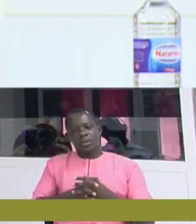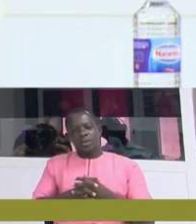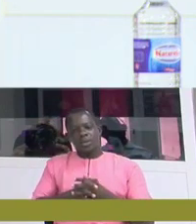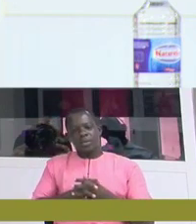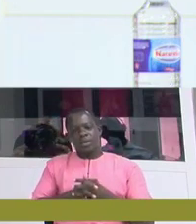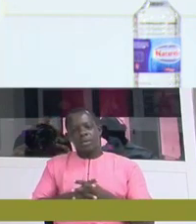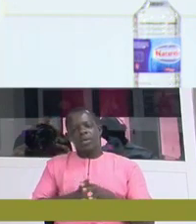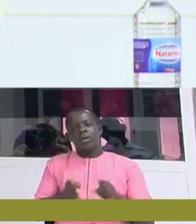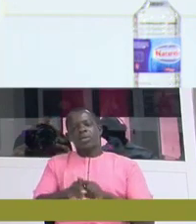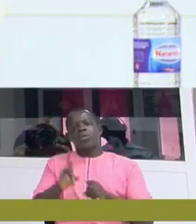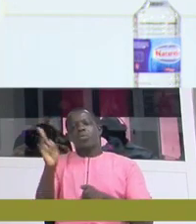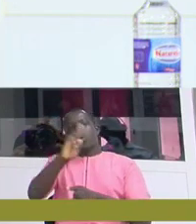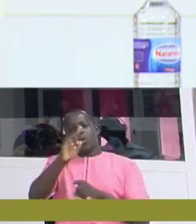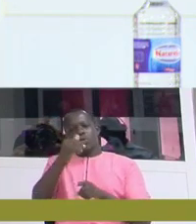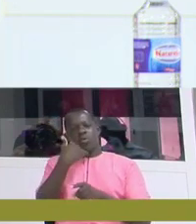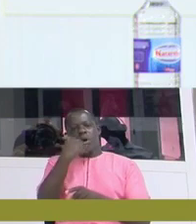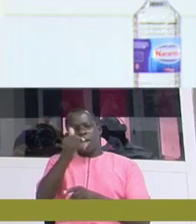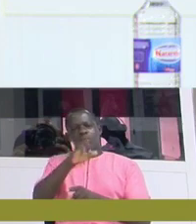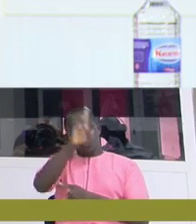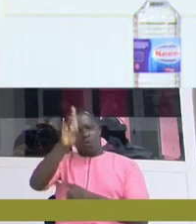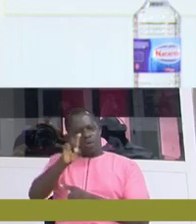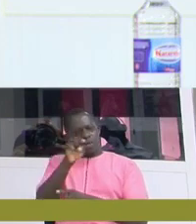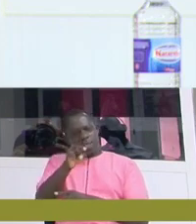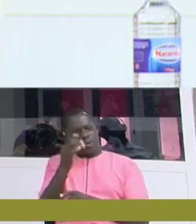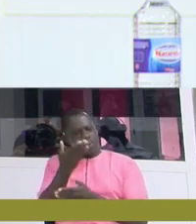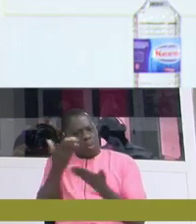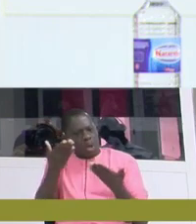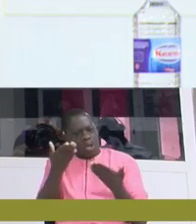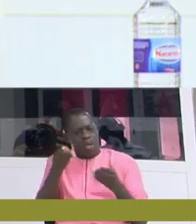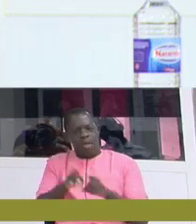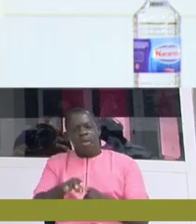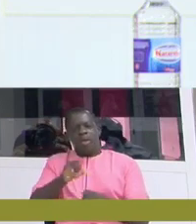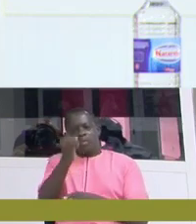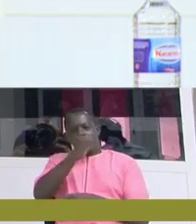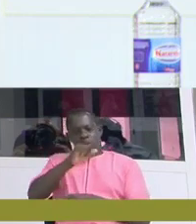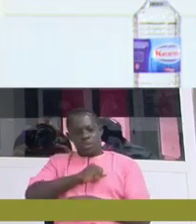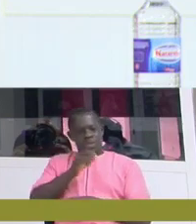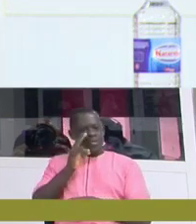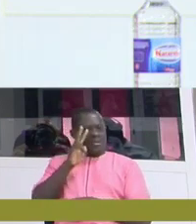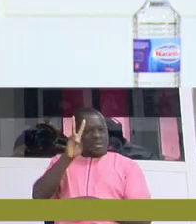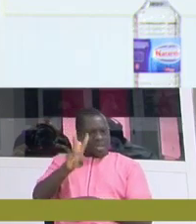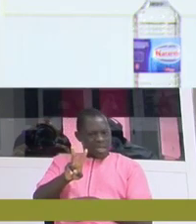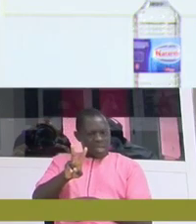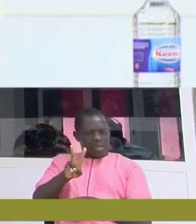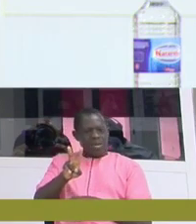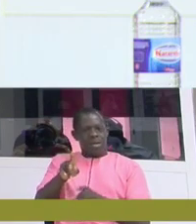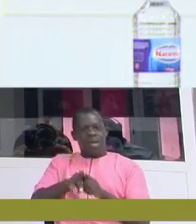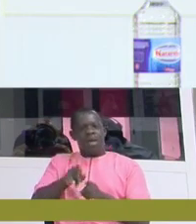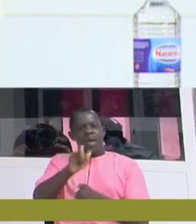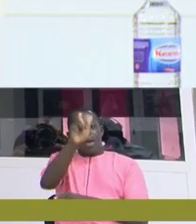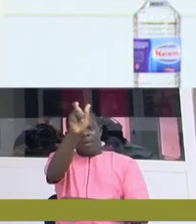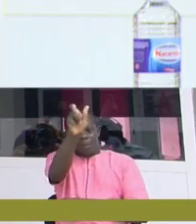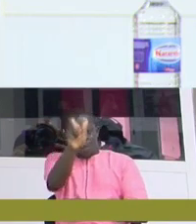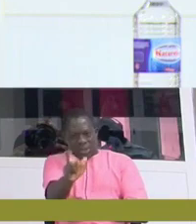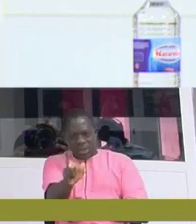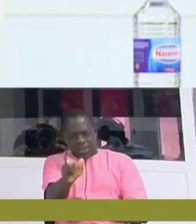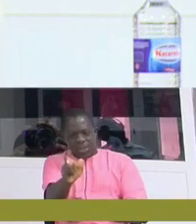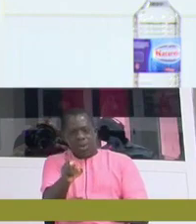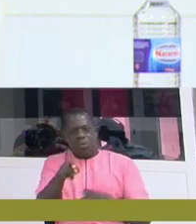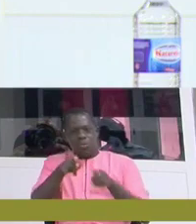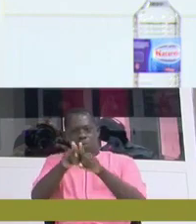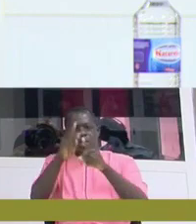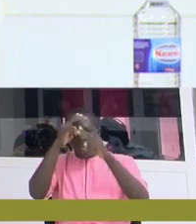me, why are you asking this question? What's the reason behind it? I said to him, because I sit with that.